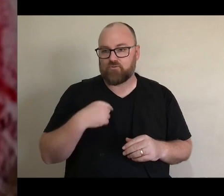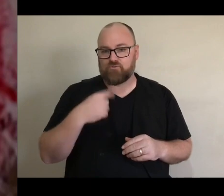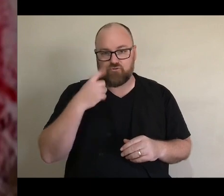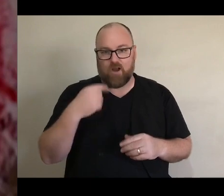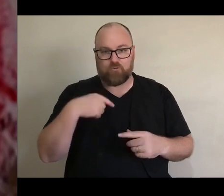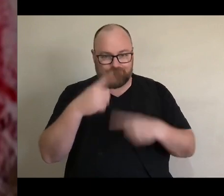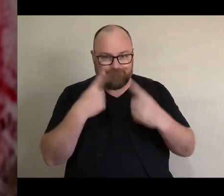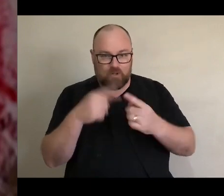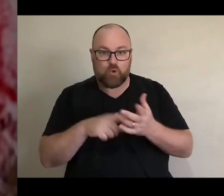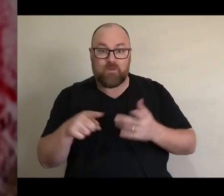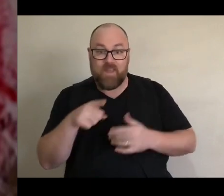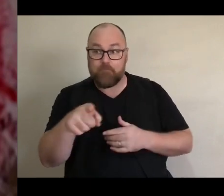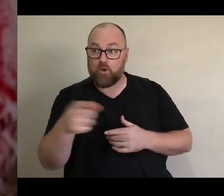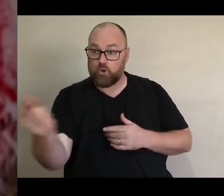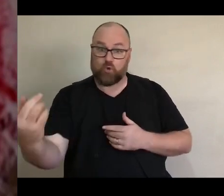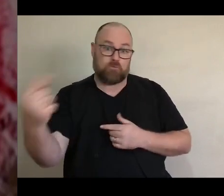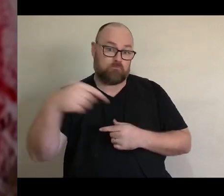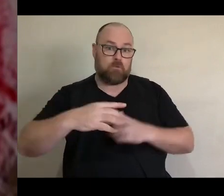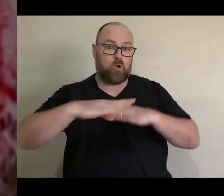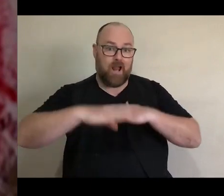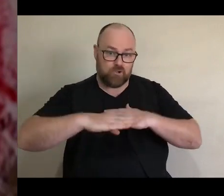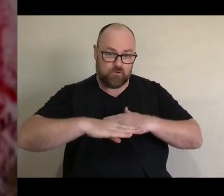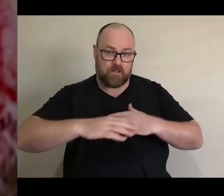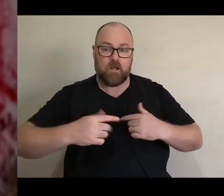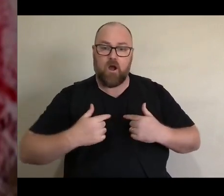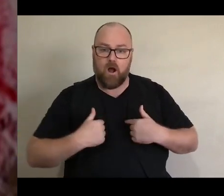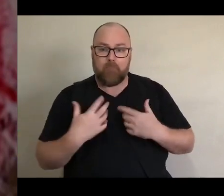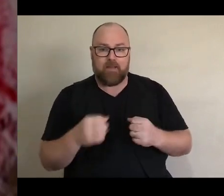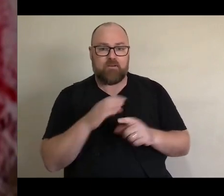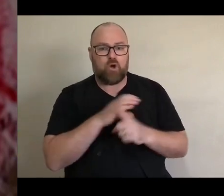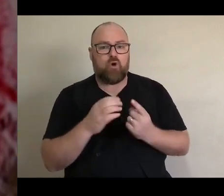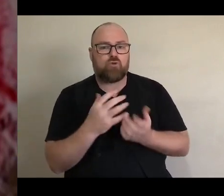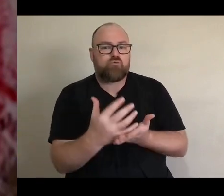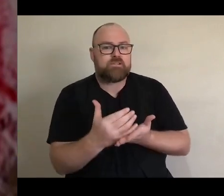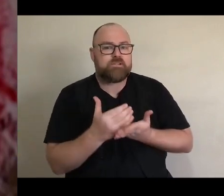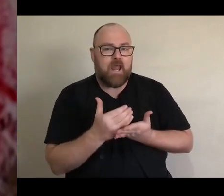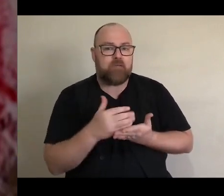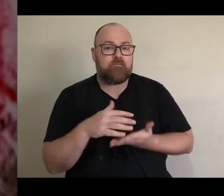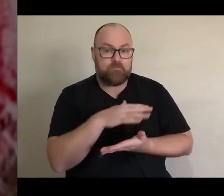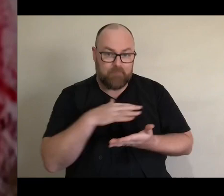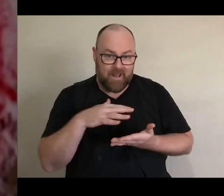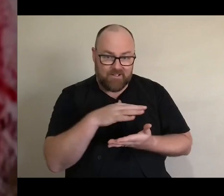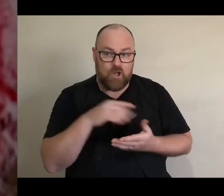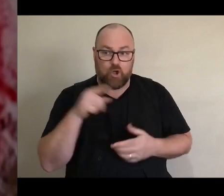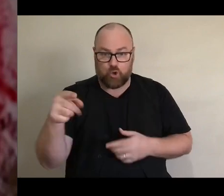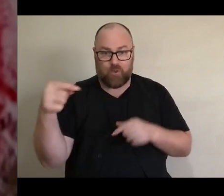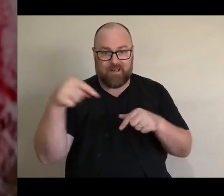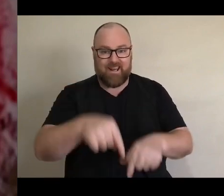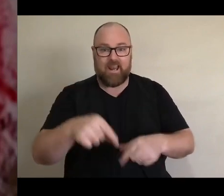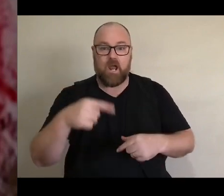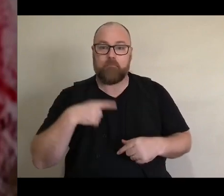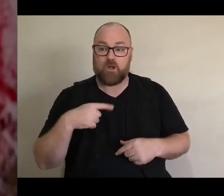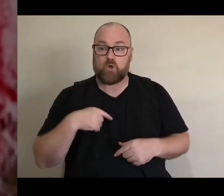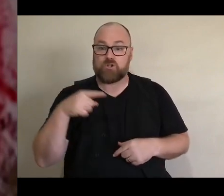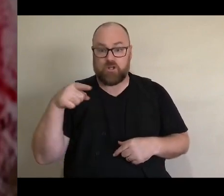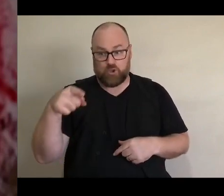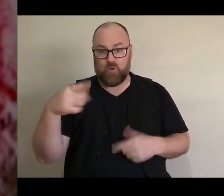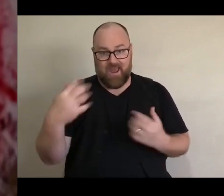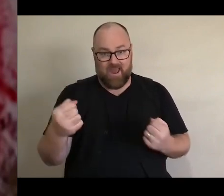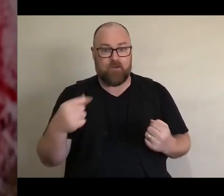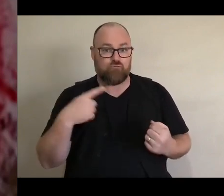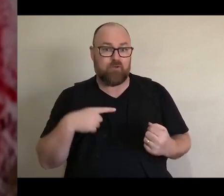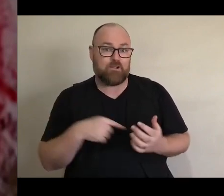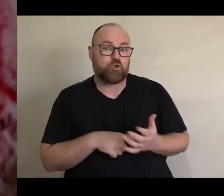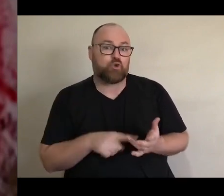on country and I'm holding those cultural safe places, that you're here because you're a reason to be here,